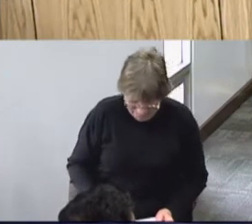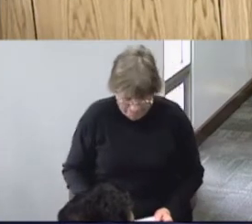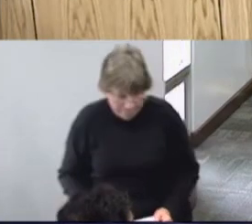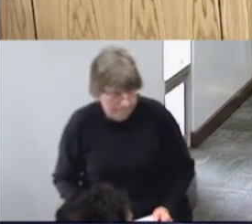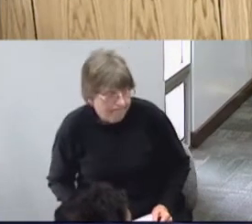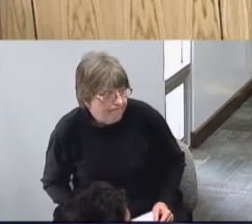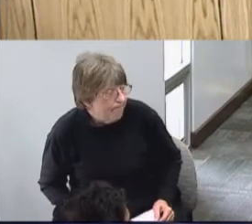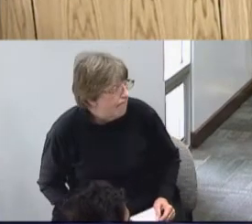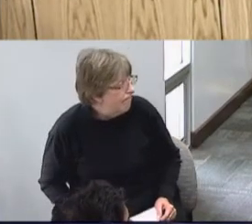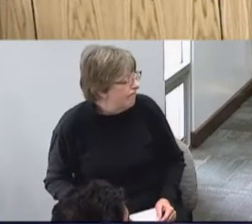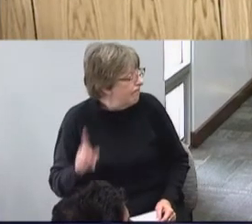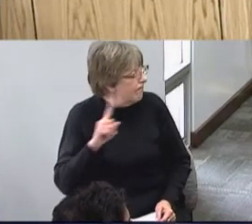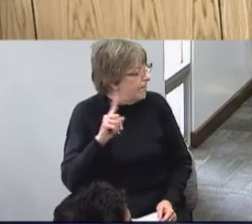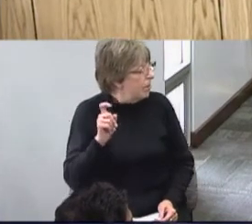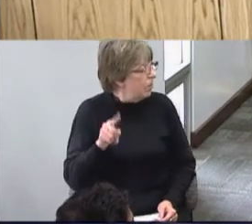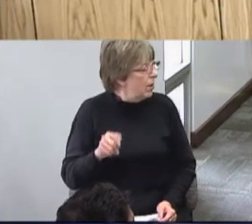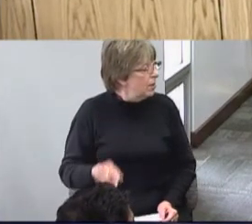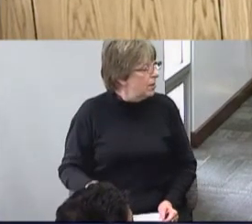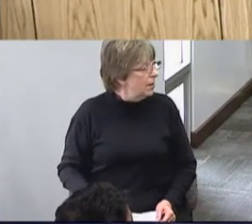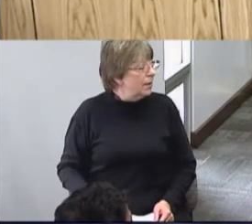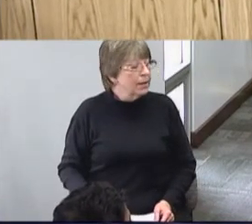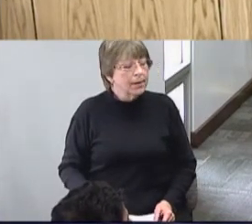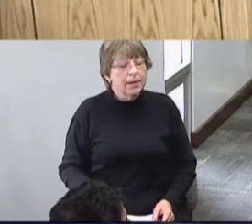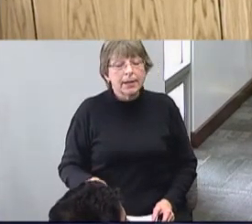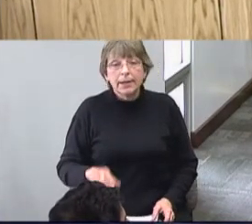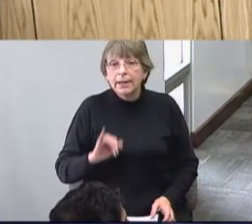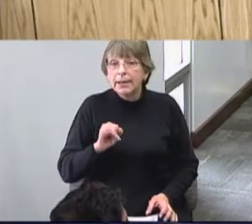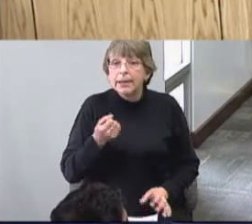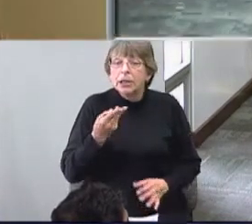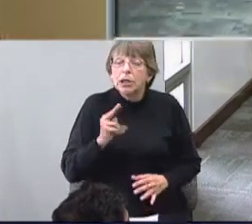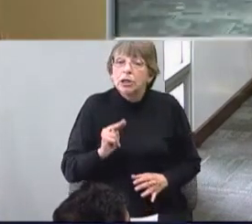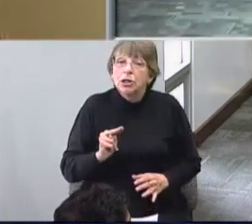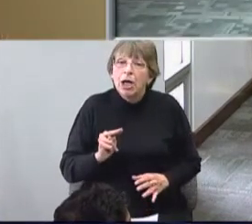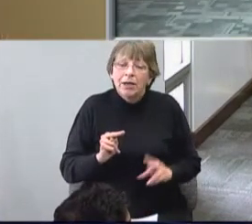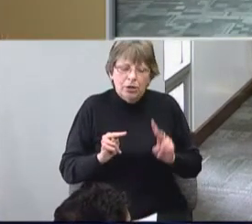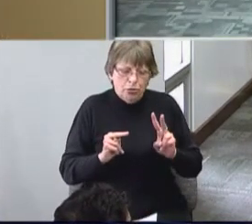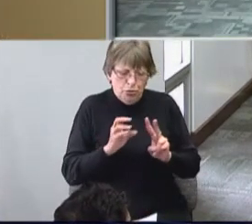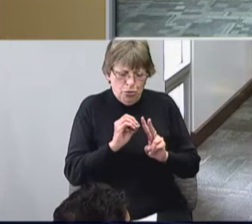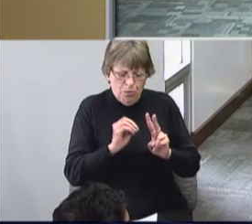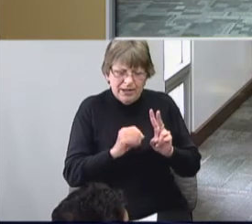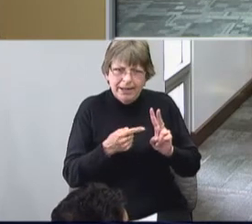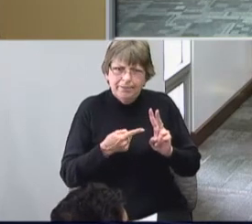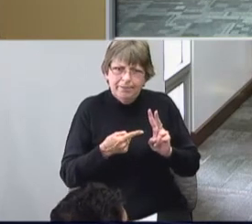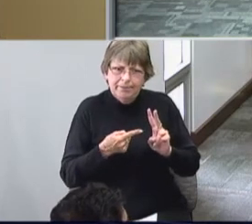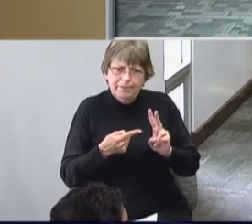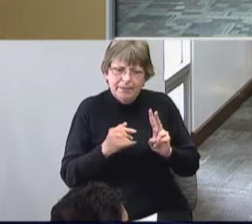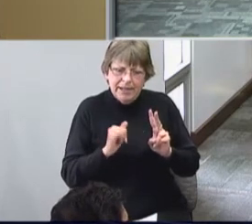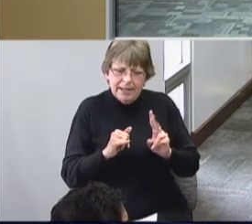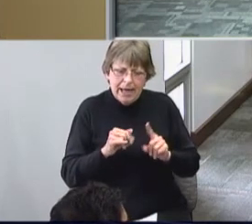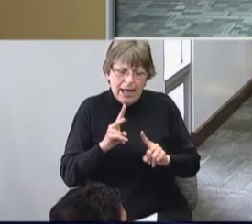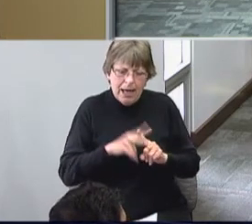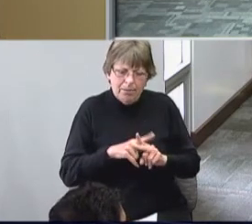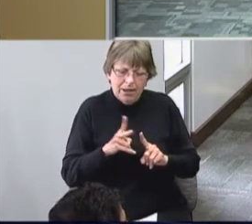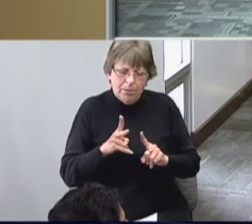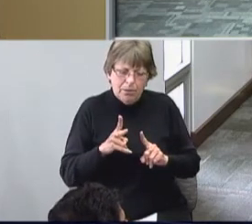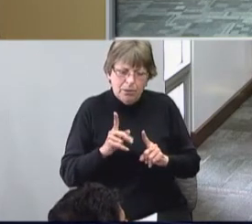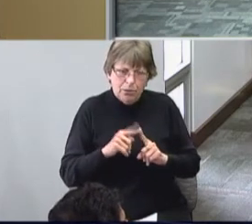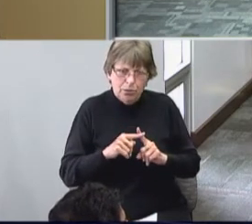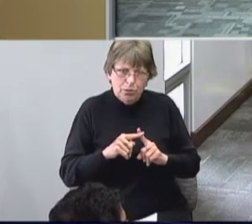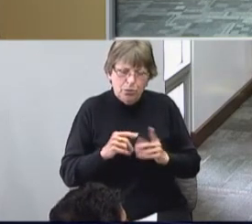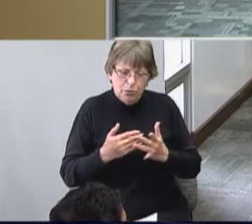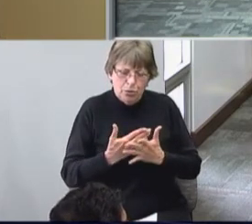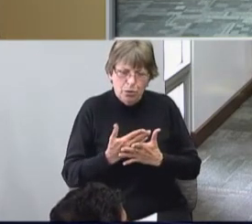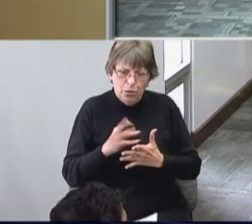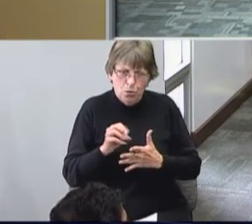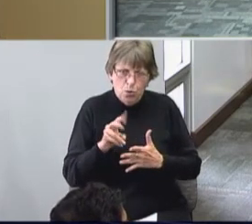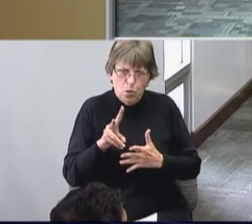Questions for staff? John, the 2%, would that be applicable only to new